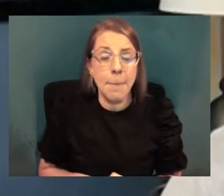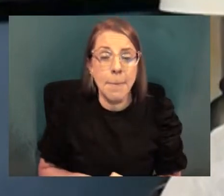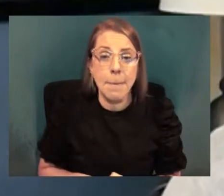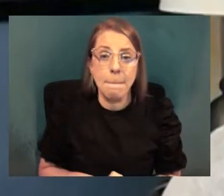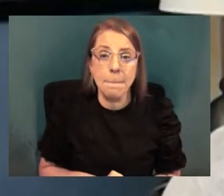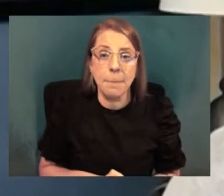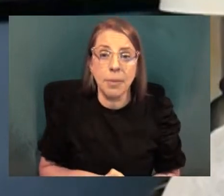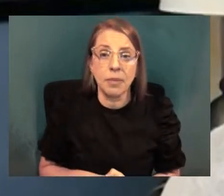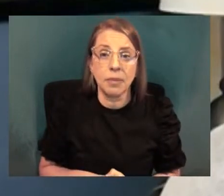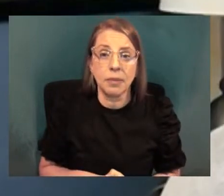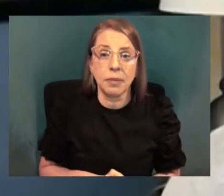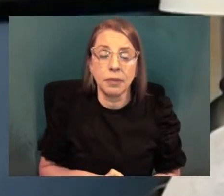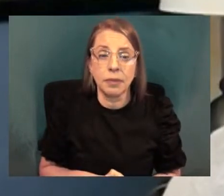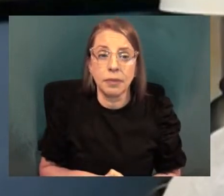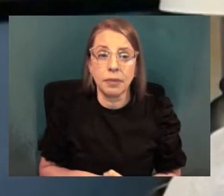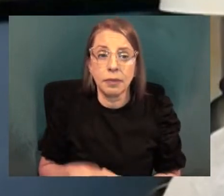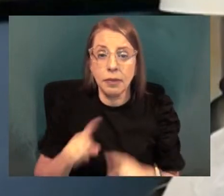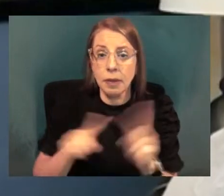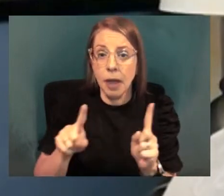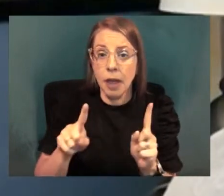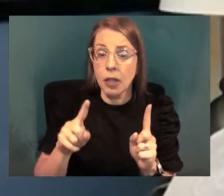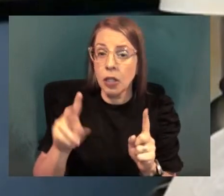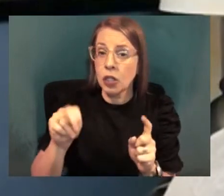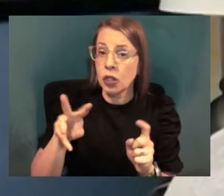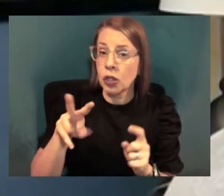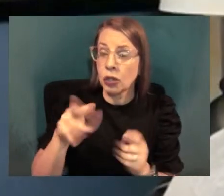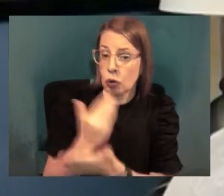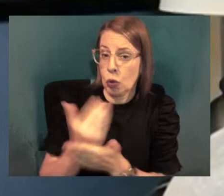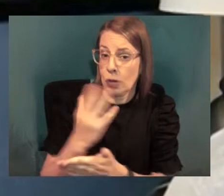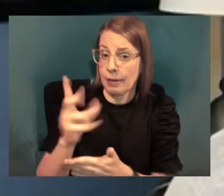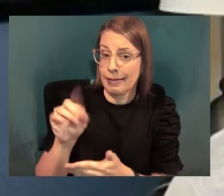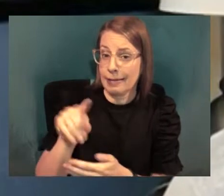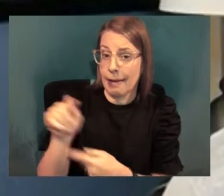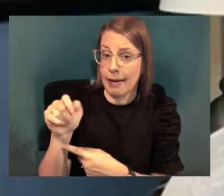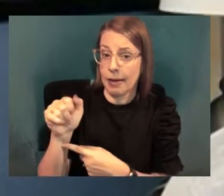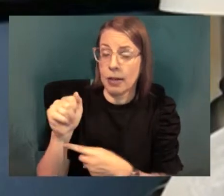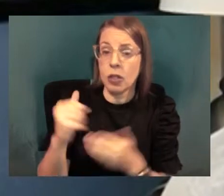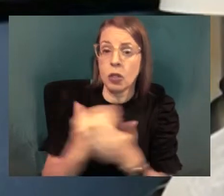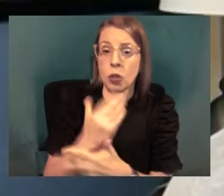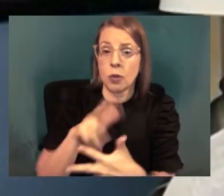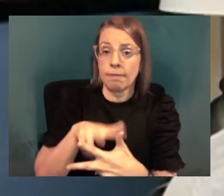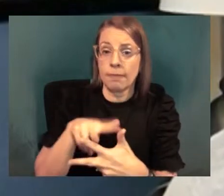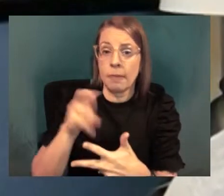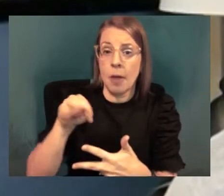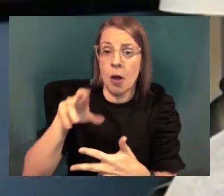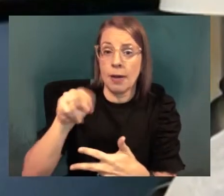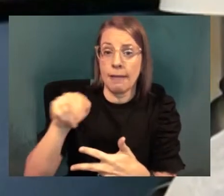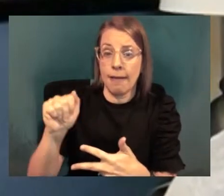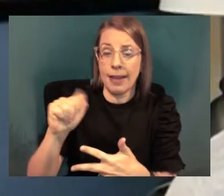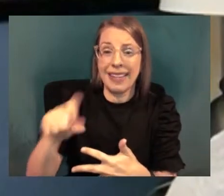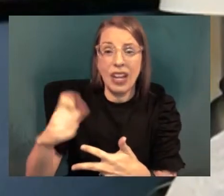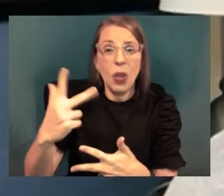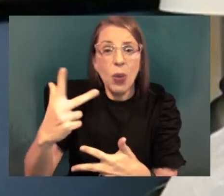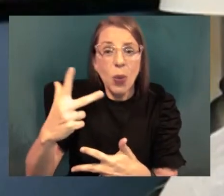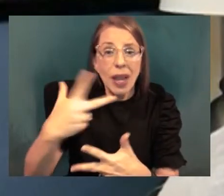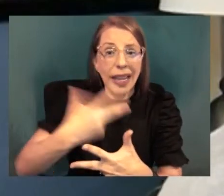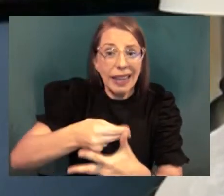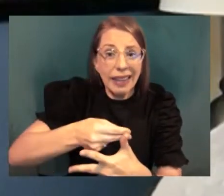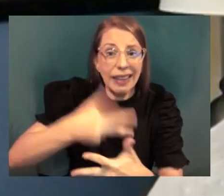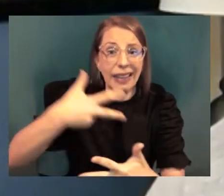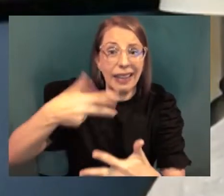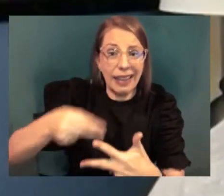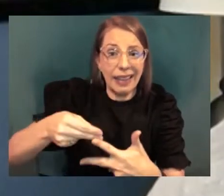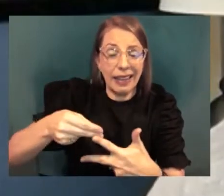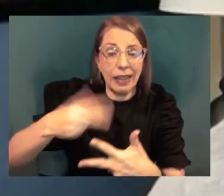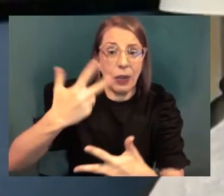the new data suggesting that even with the mRNA vaccines, you probably need a 3-dose regimen at least to